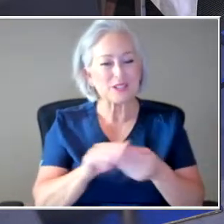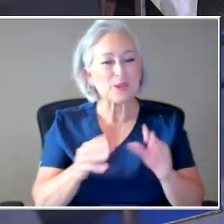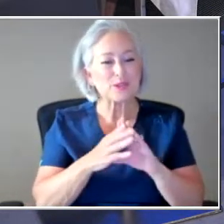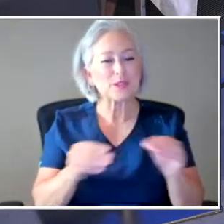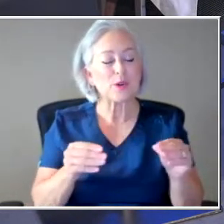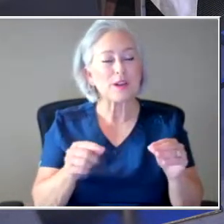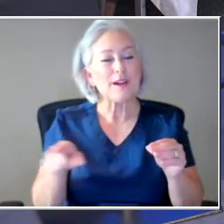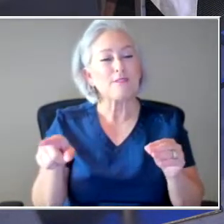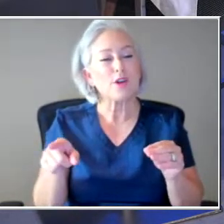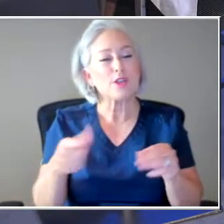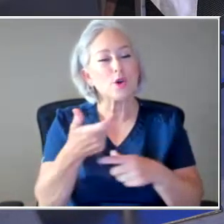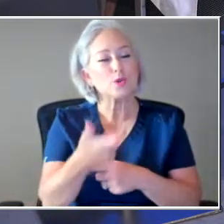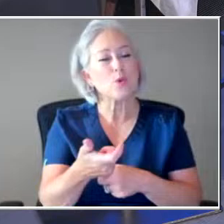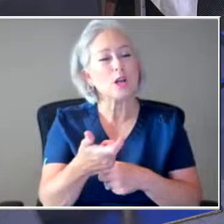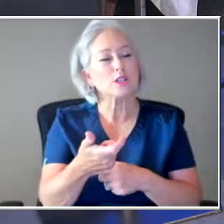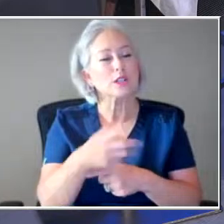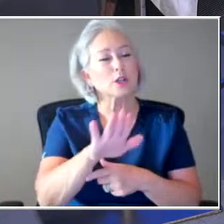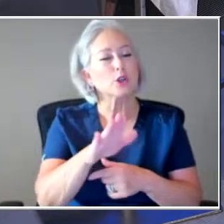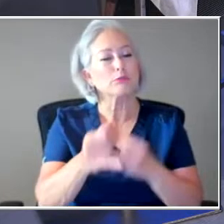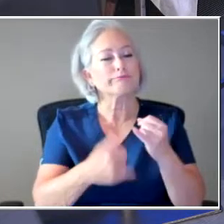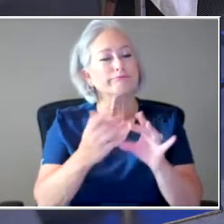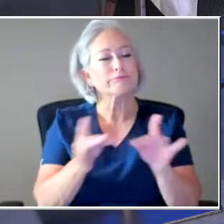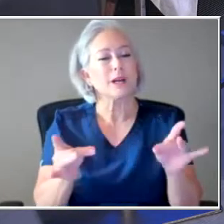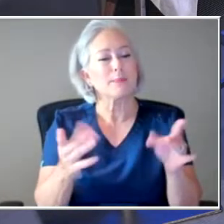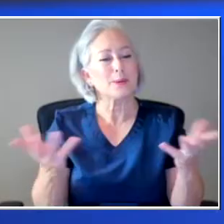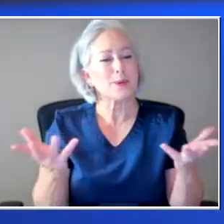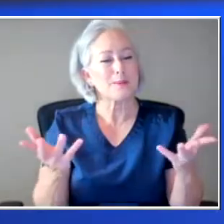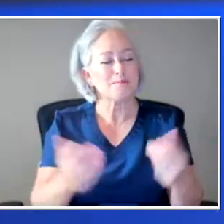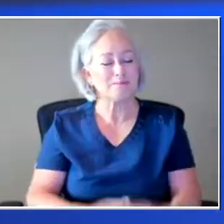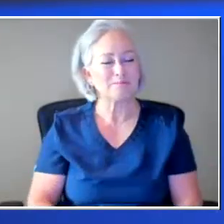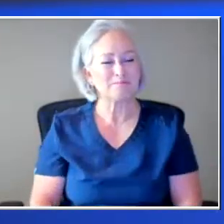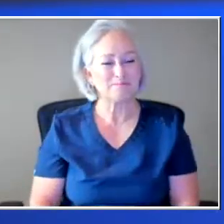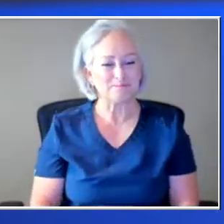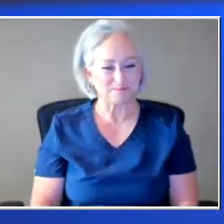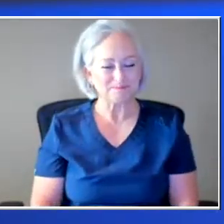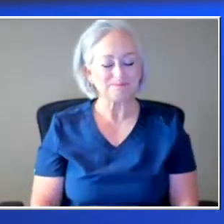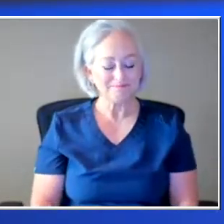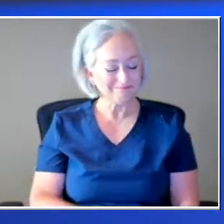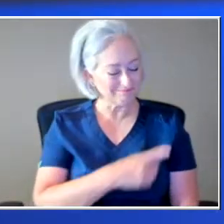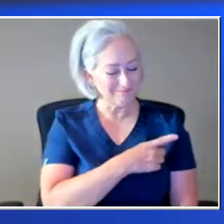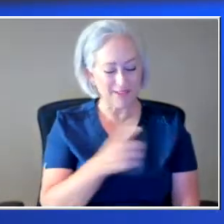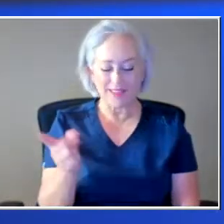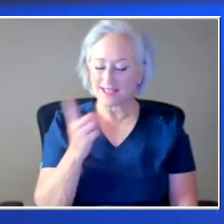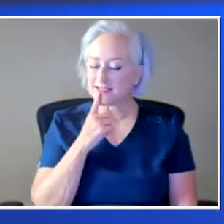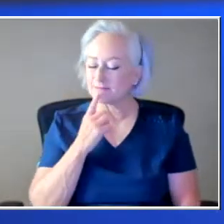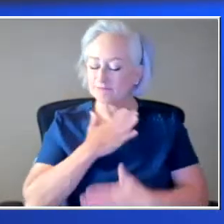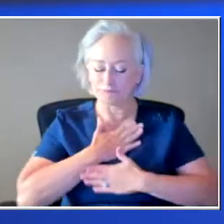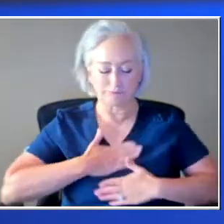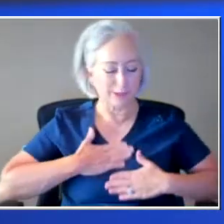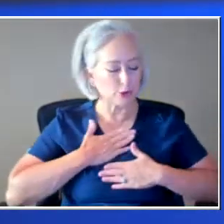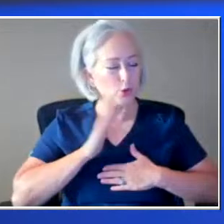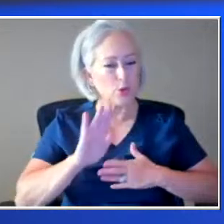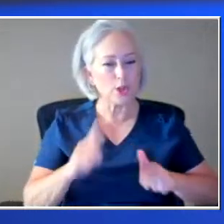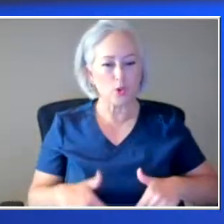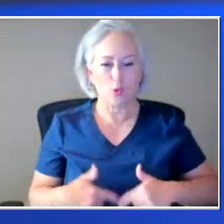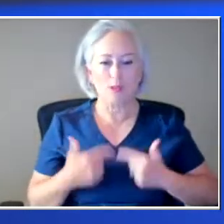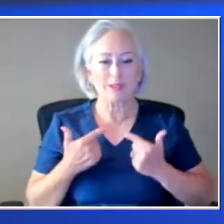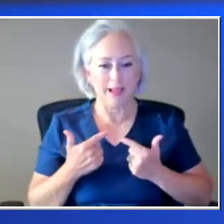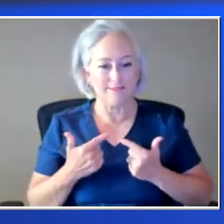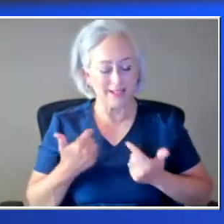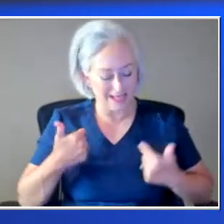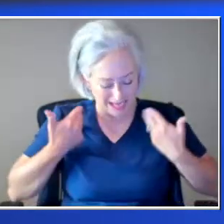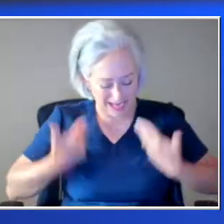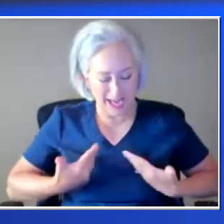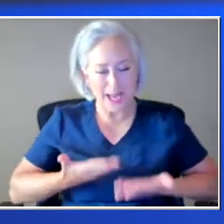the big takeaway? As they've said, to live your life. I mean, I'm proof, and